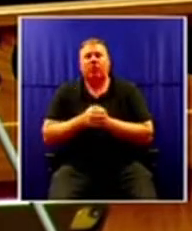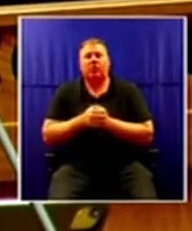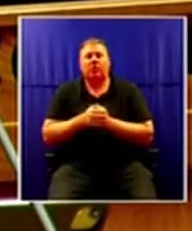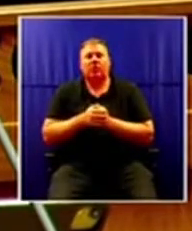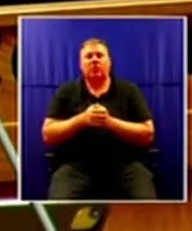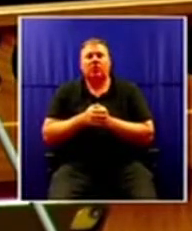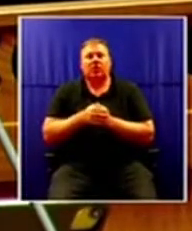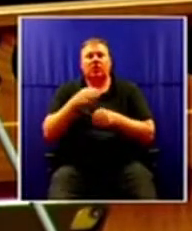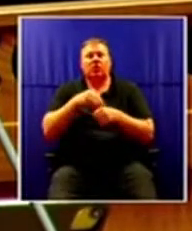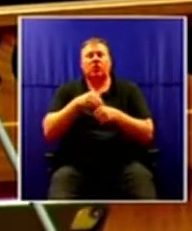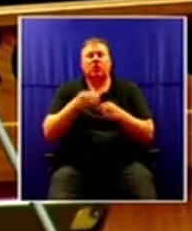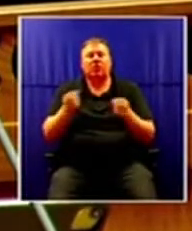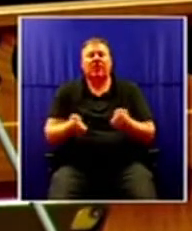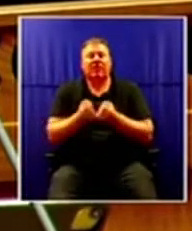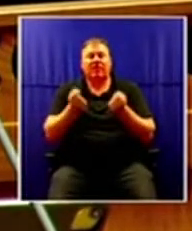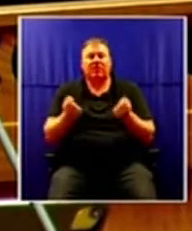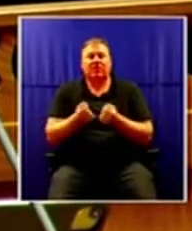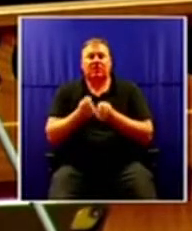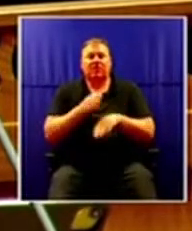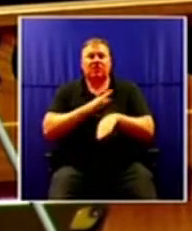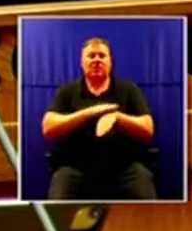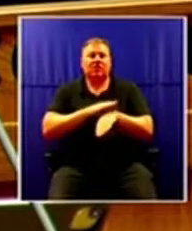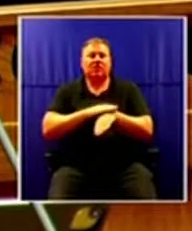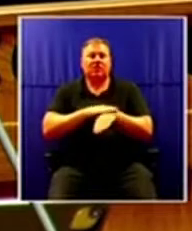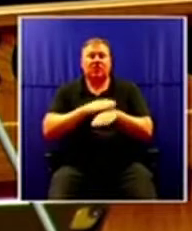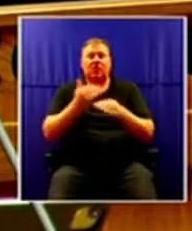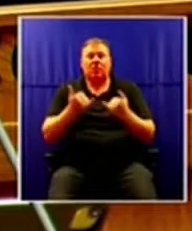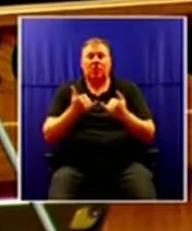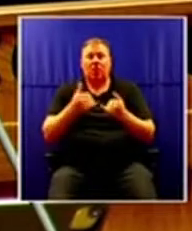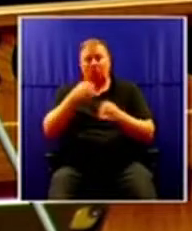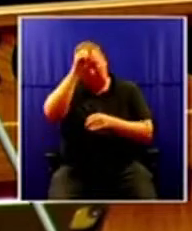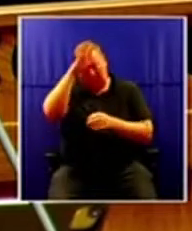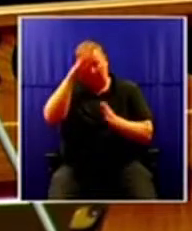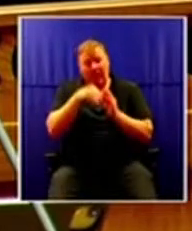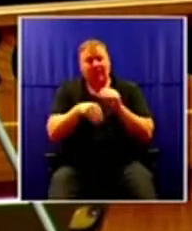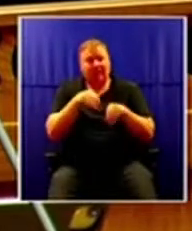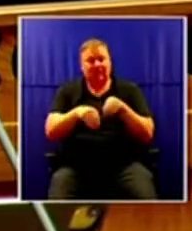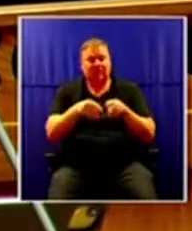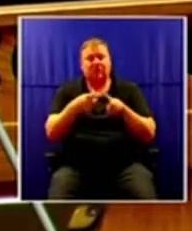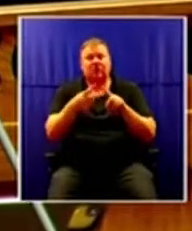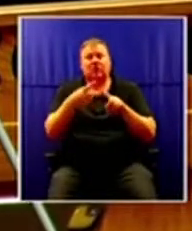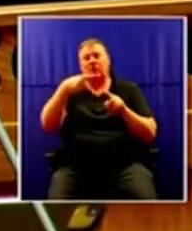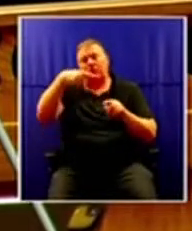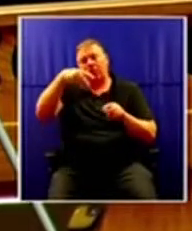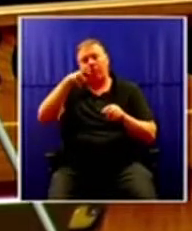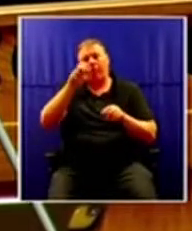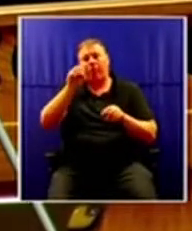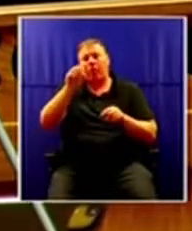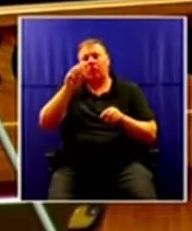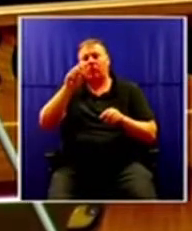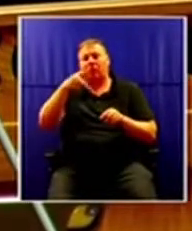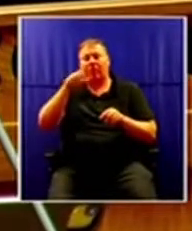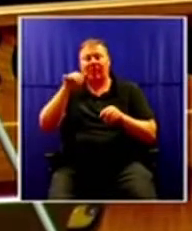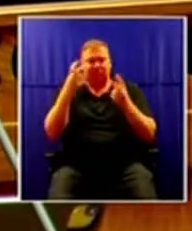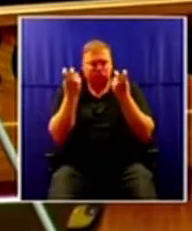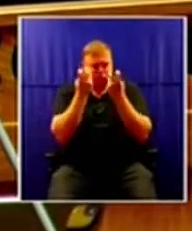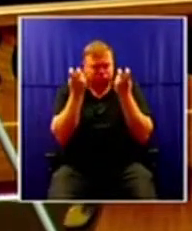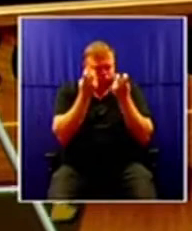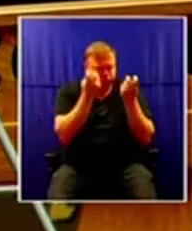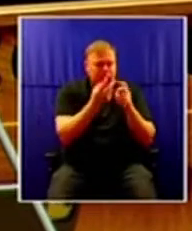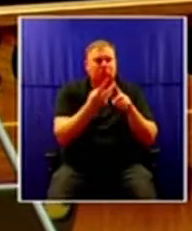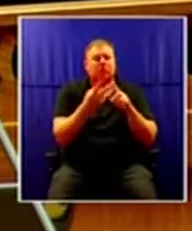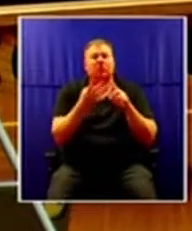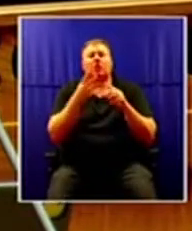reduce current timeframes for mining, prospecting, water, and environmental